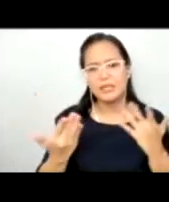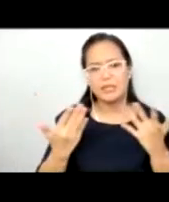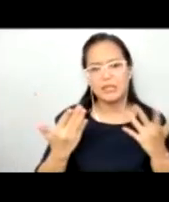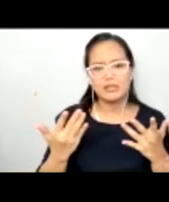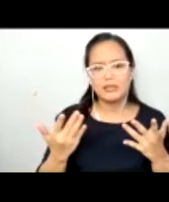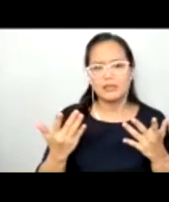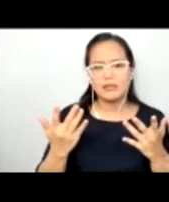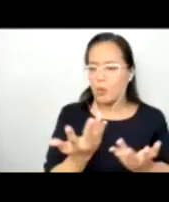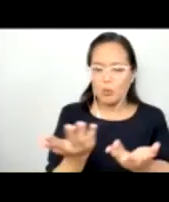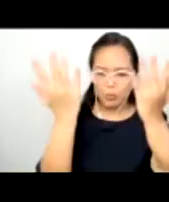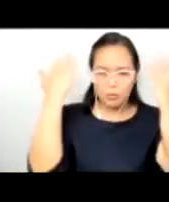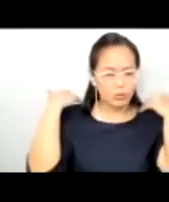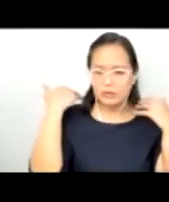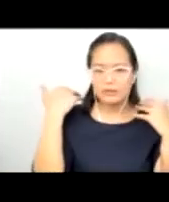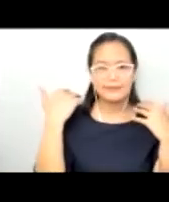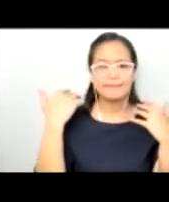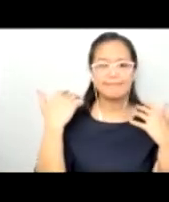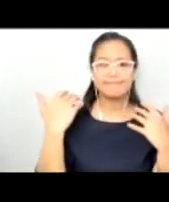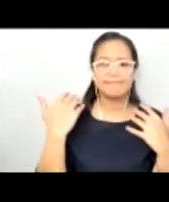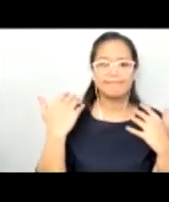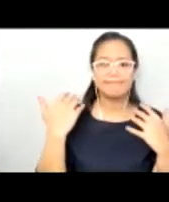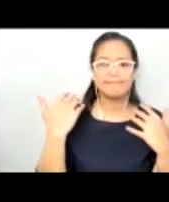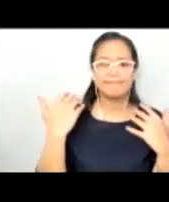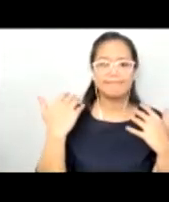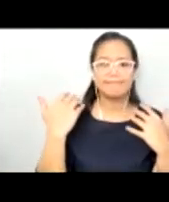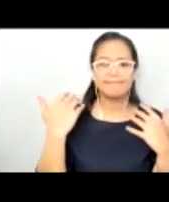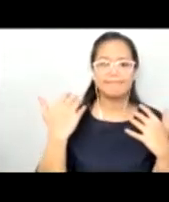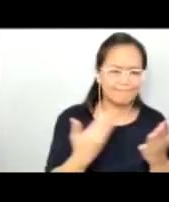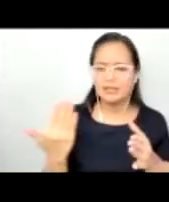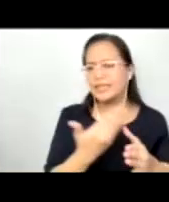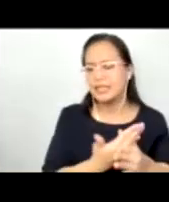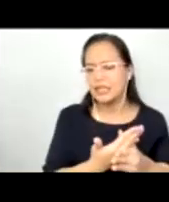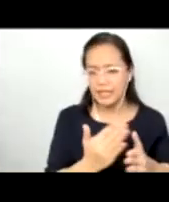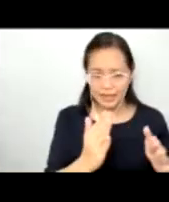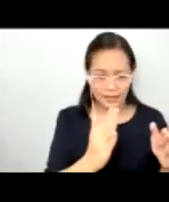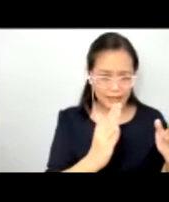so full of things that they prevent us from listening,